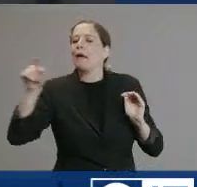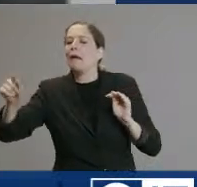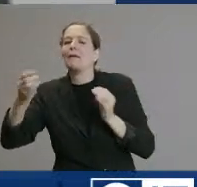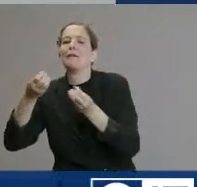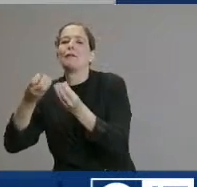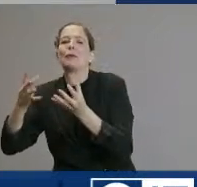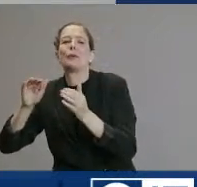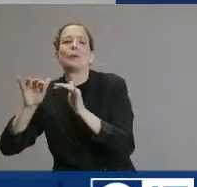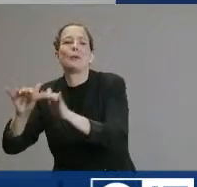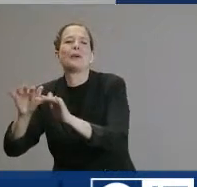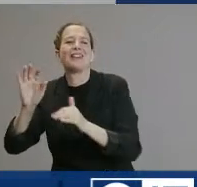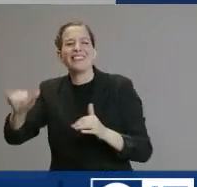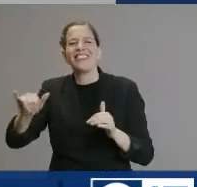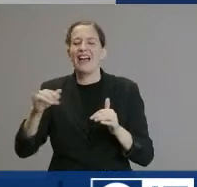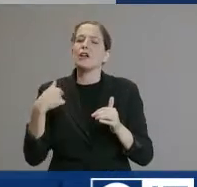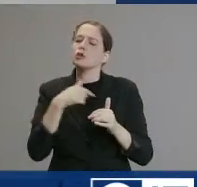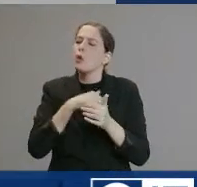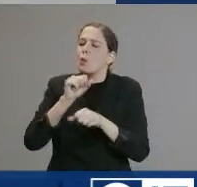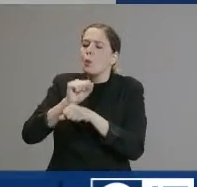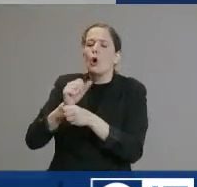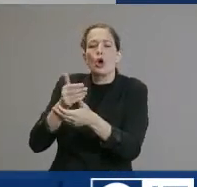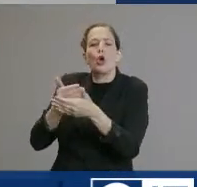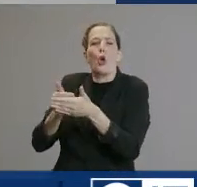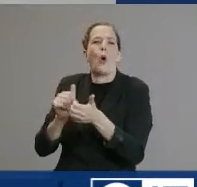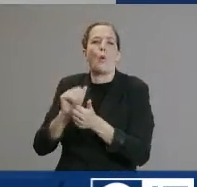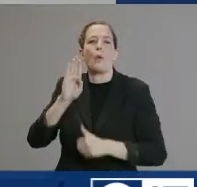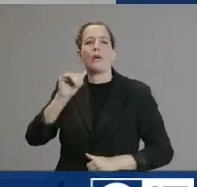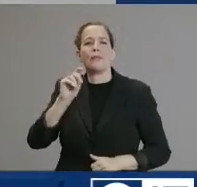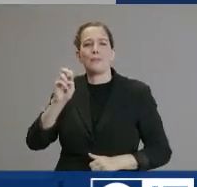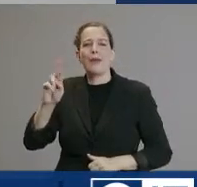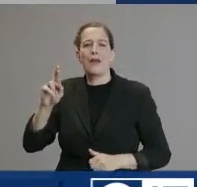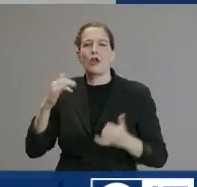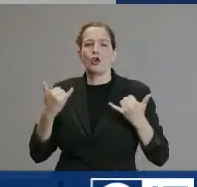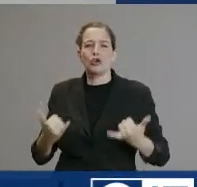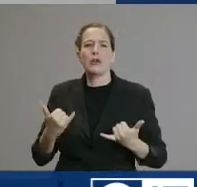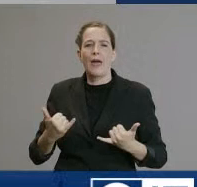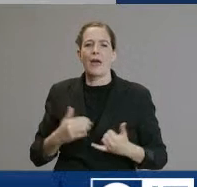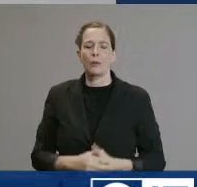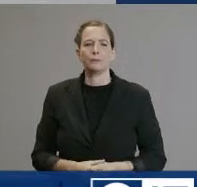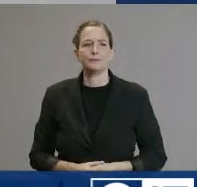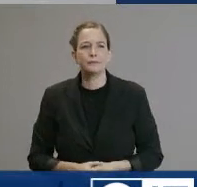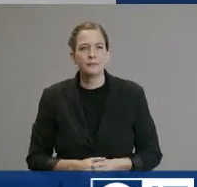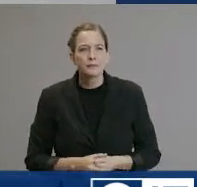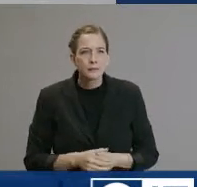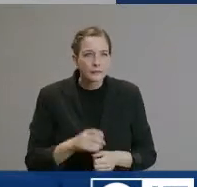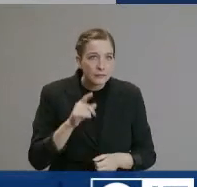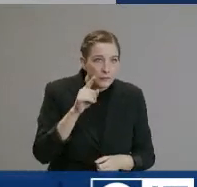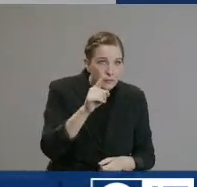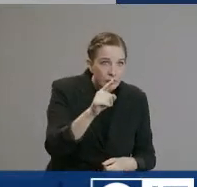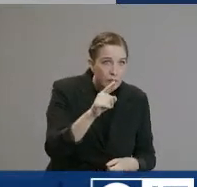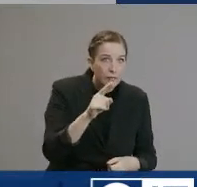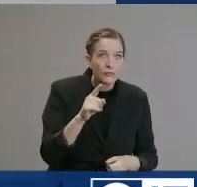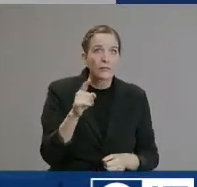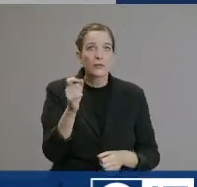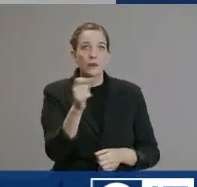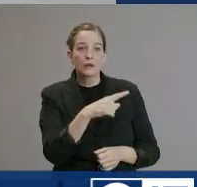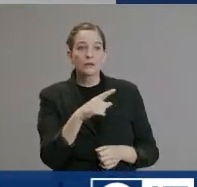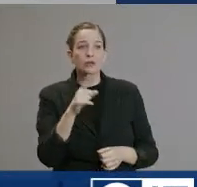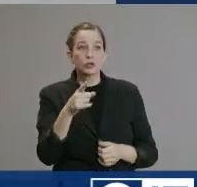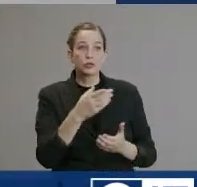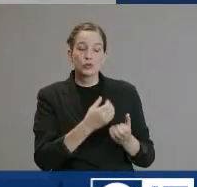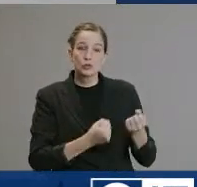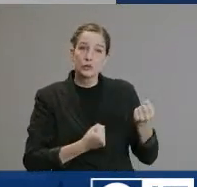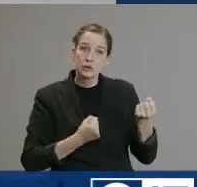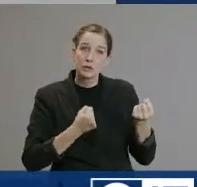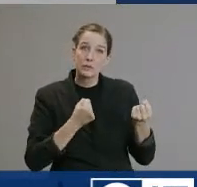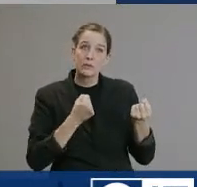discussion. Andrew, come over here. Are you going to support the Secretary of State's proposal to move the Confederate monument in front of